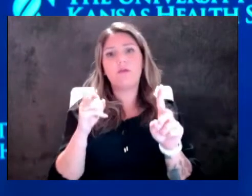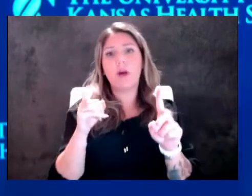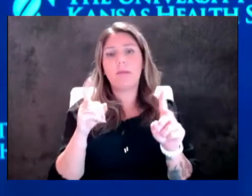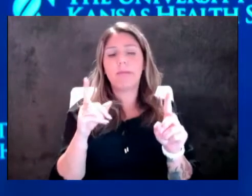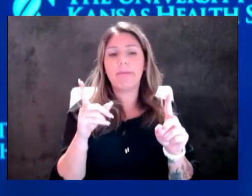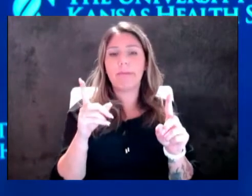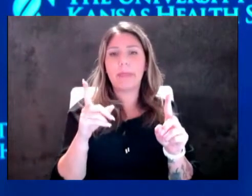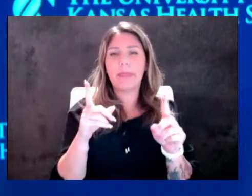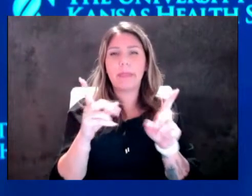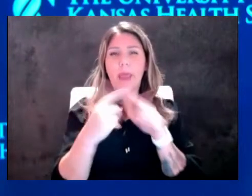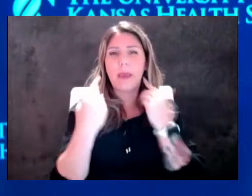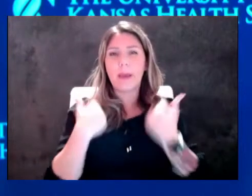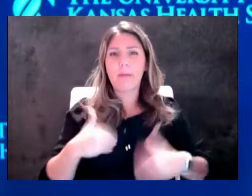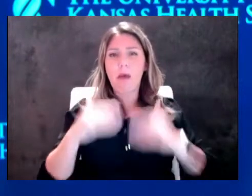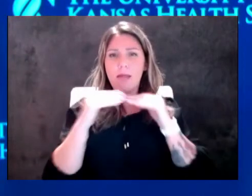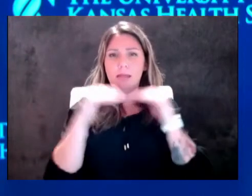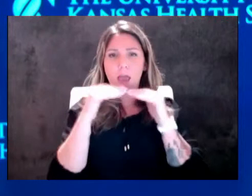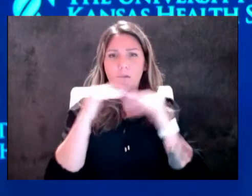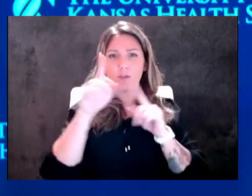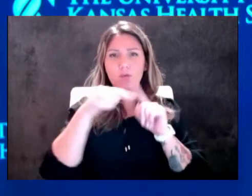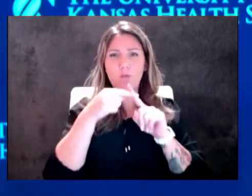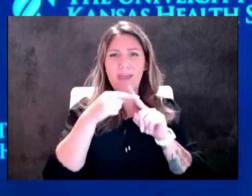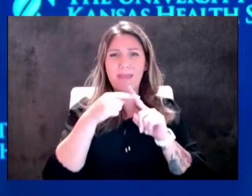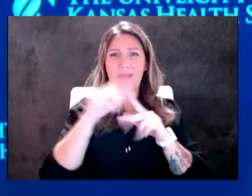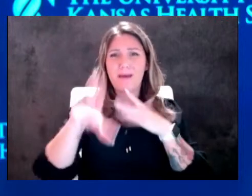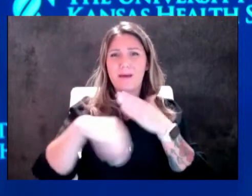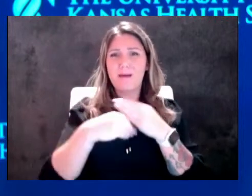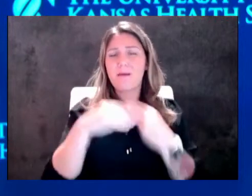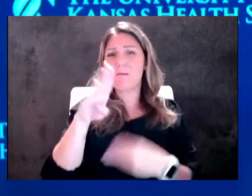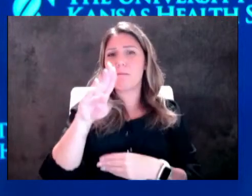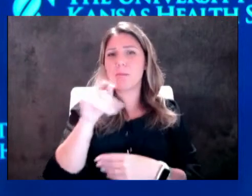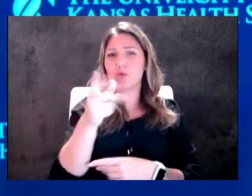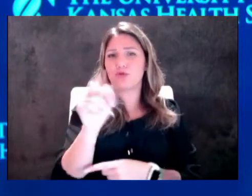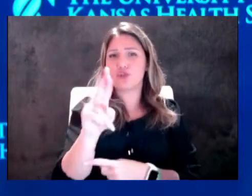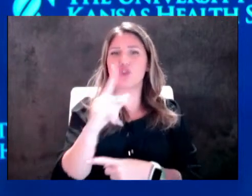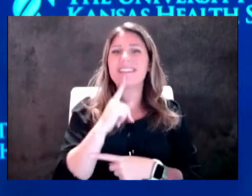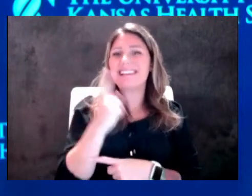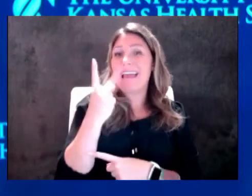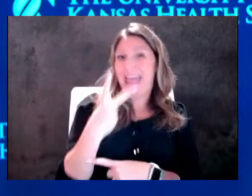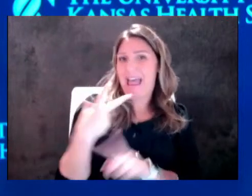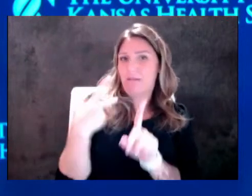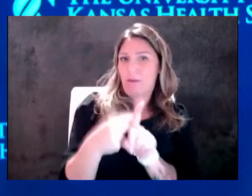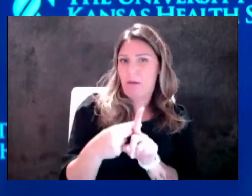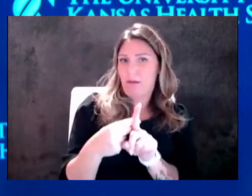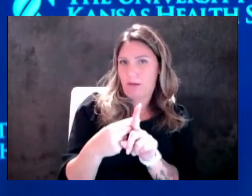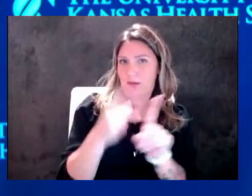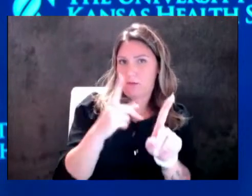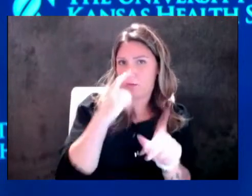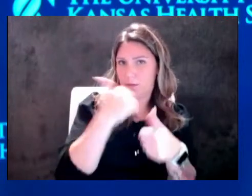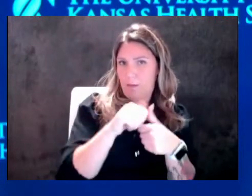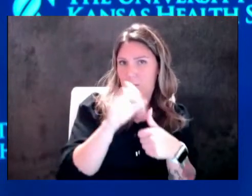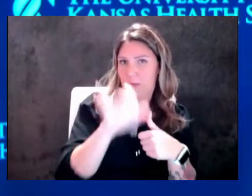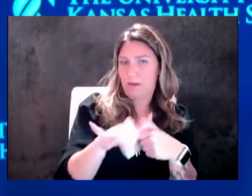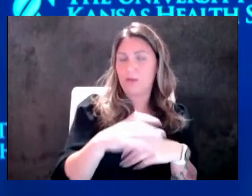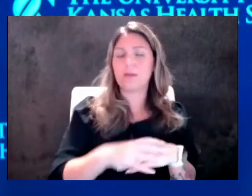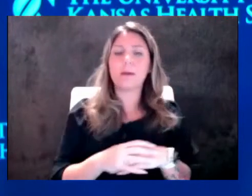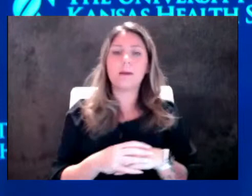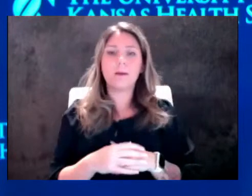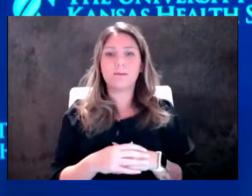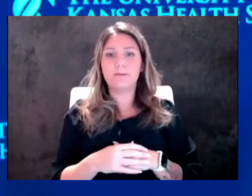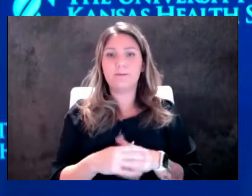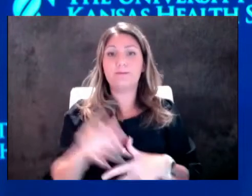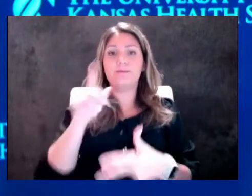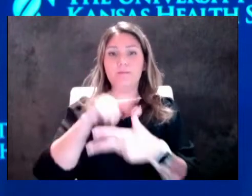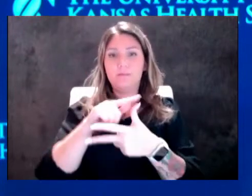antibody levels when they got the booster. And remember, the booster in the Moderna is a half a dose. But the other point to be made is that Moderna's antibody levels tend